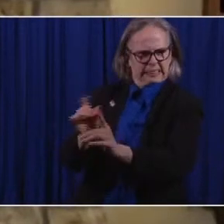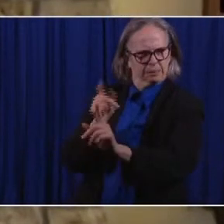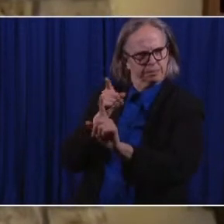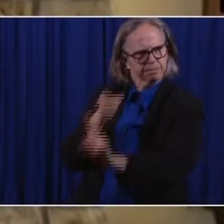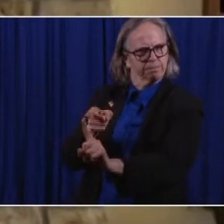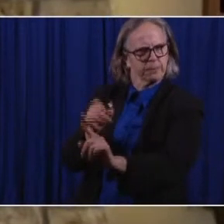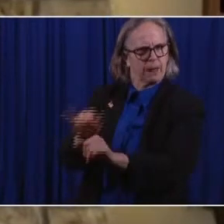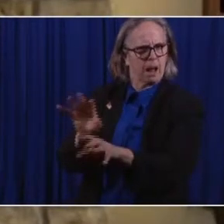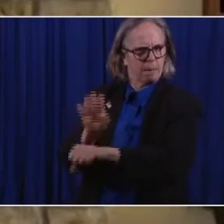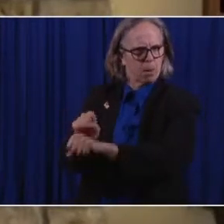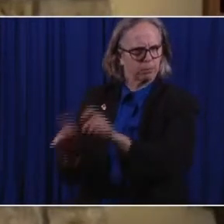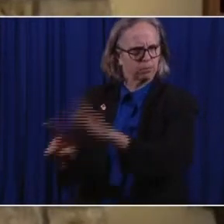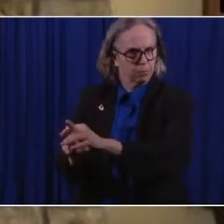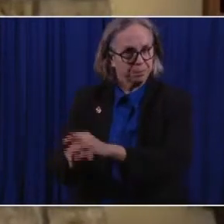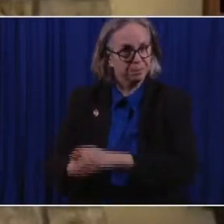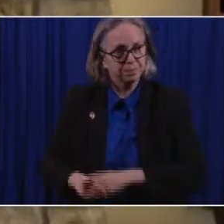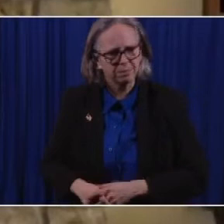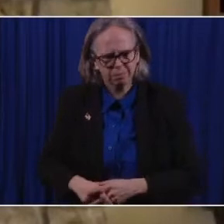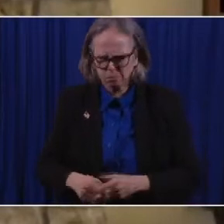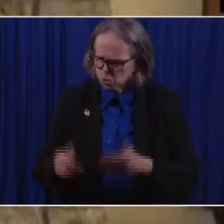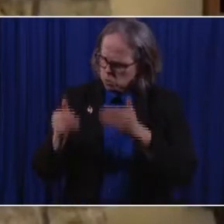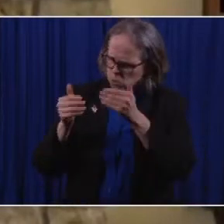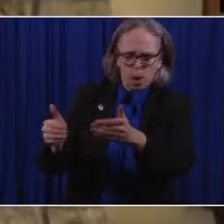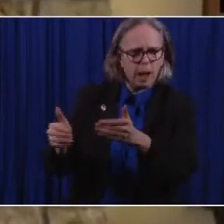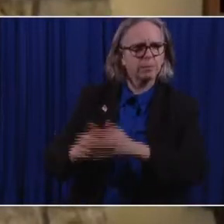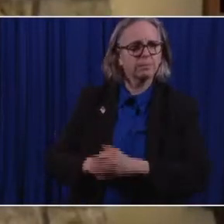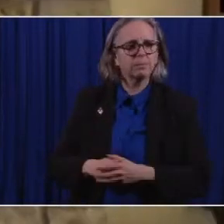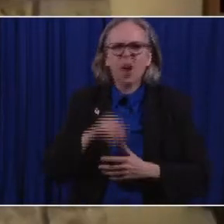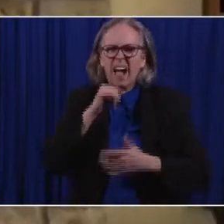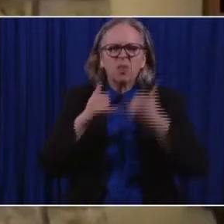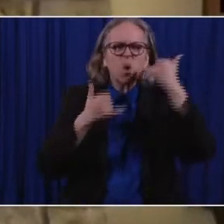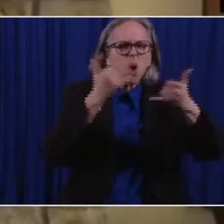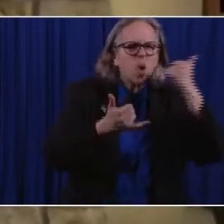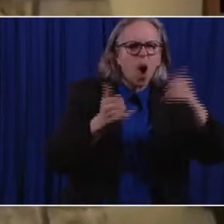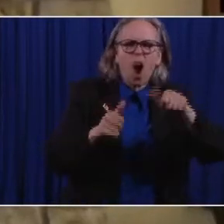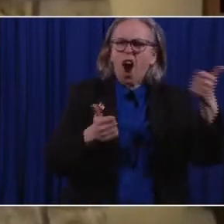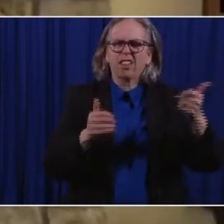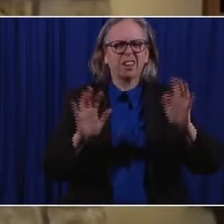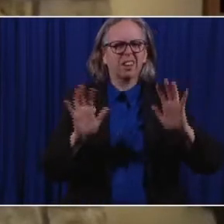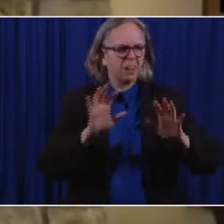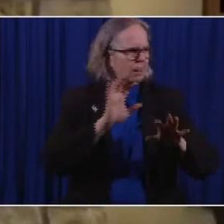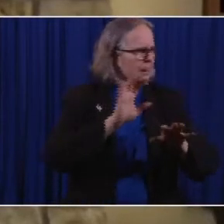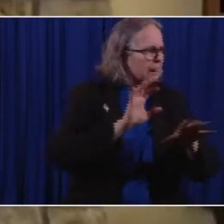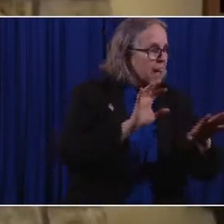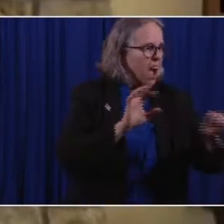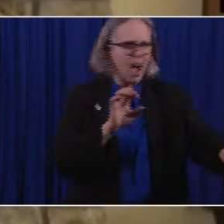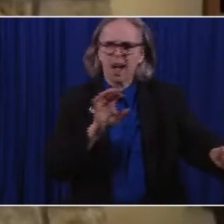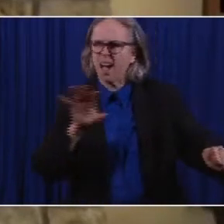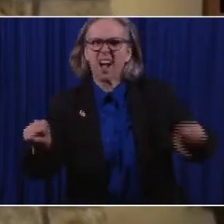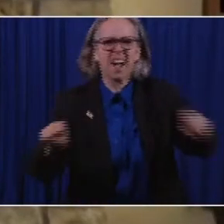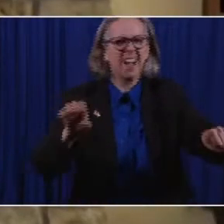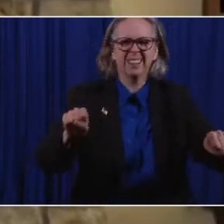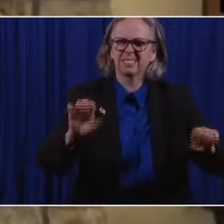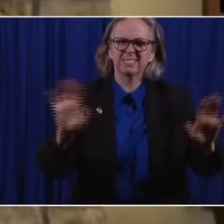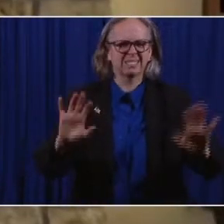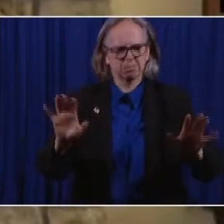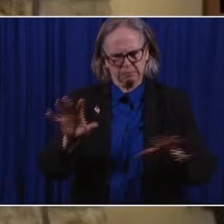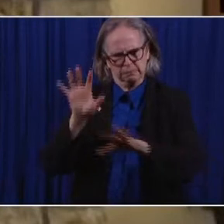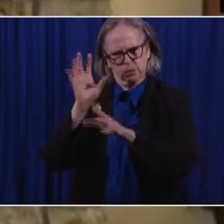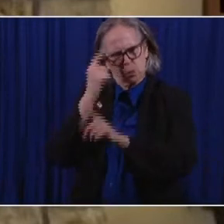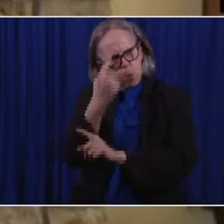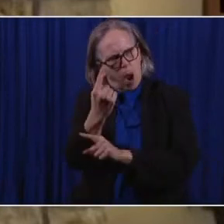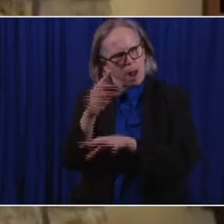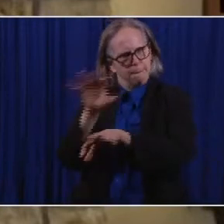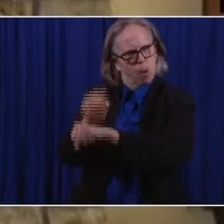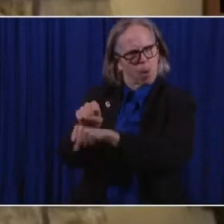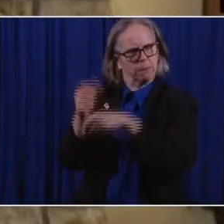2 o'clock at, such and such a day, that once I've got that appointment in my hand, in my